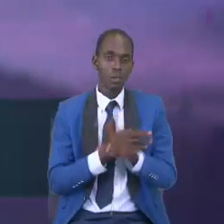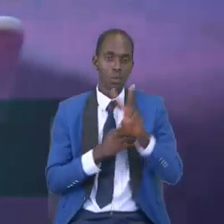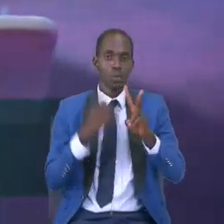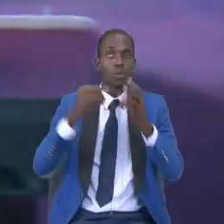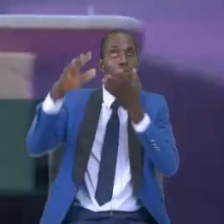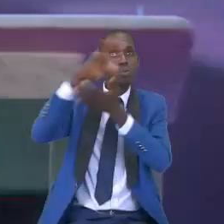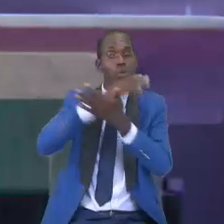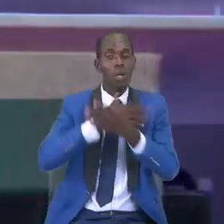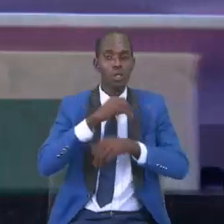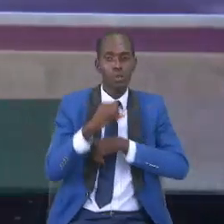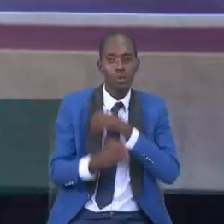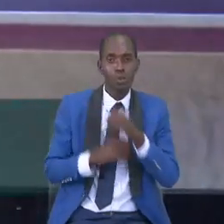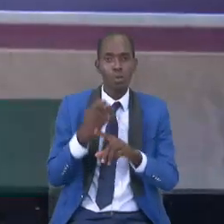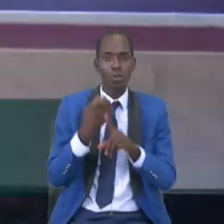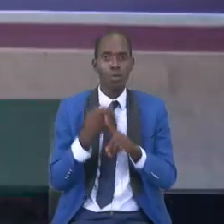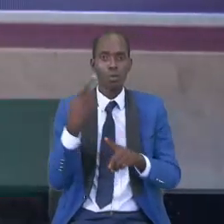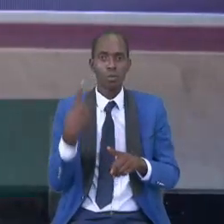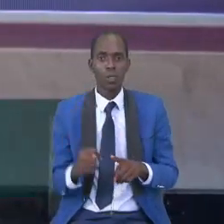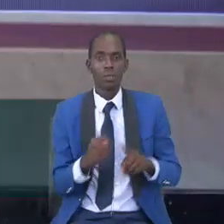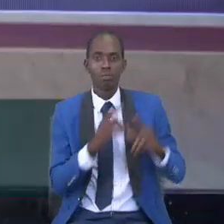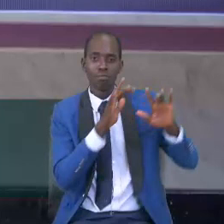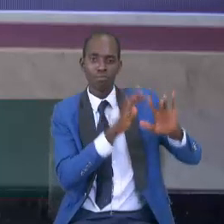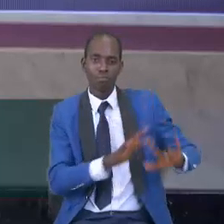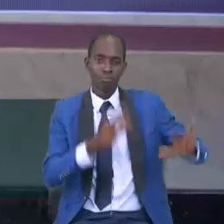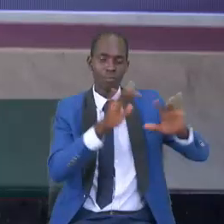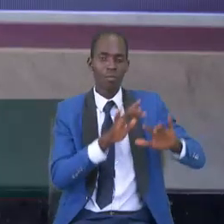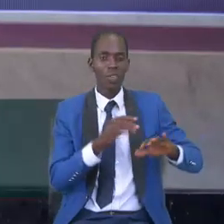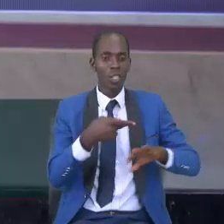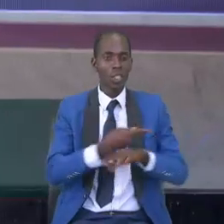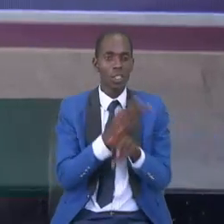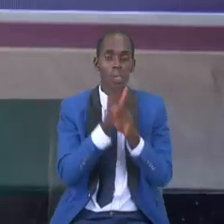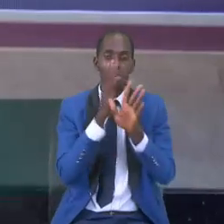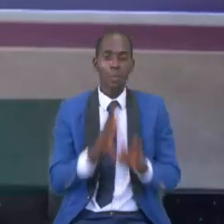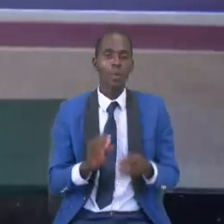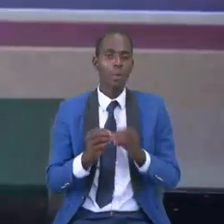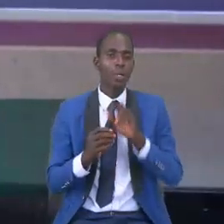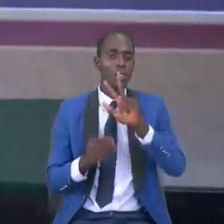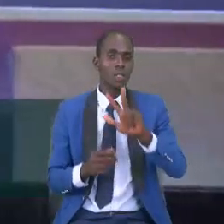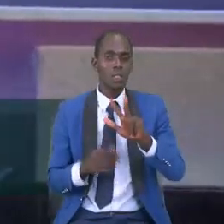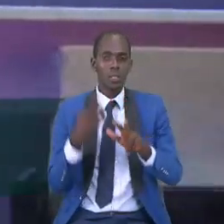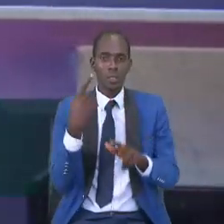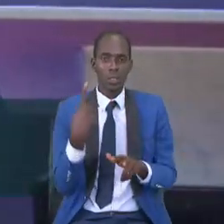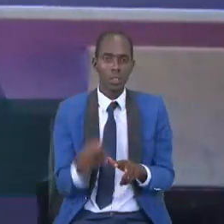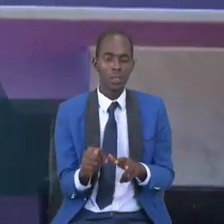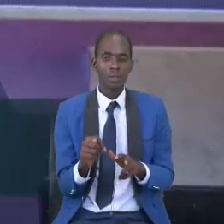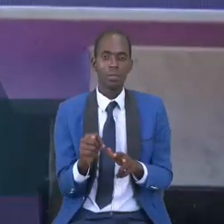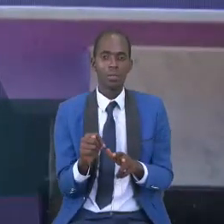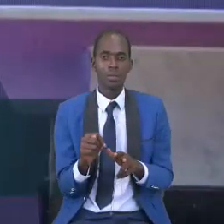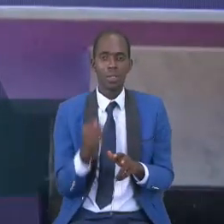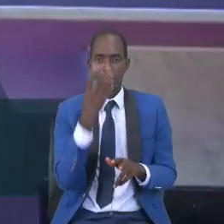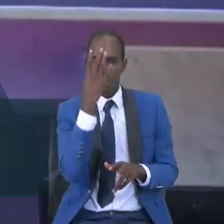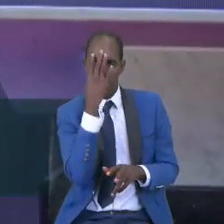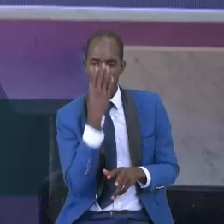suffering of from the compassionate shepherd. Number three, the sleep and the